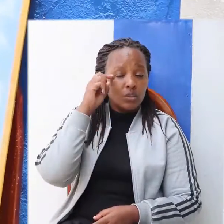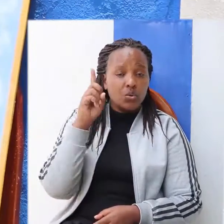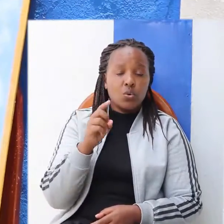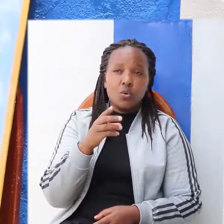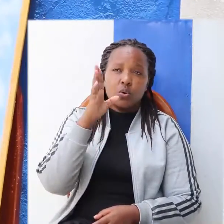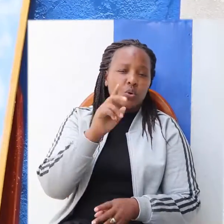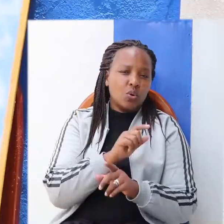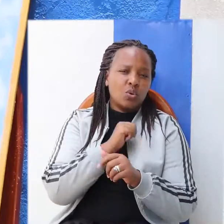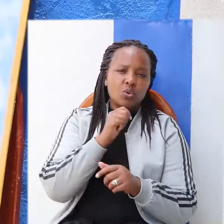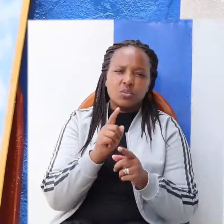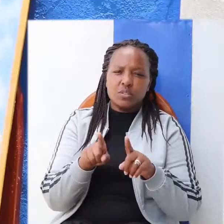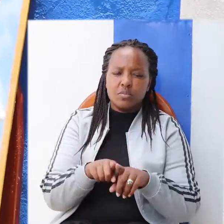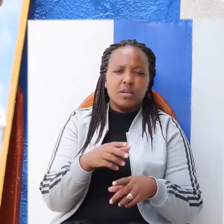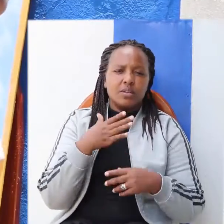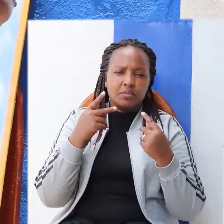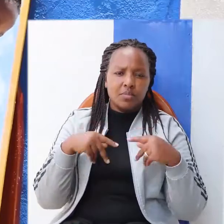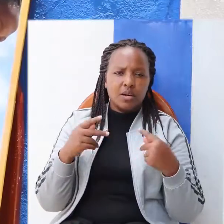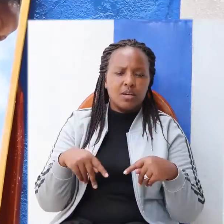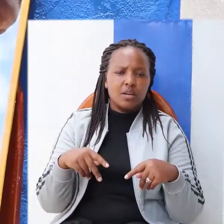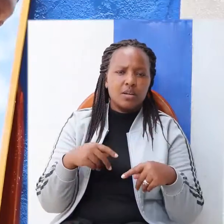is not like man that he will lie,